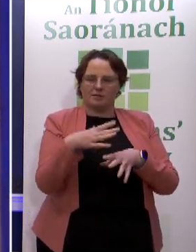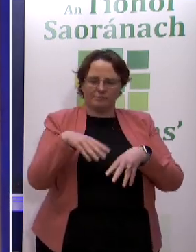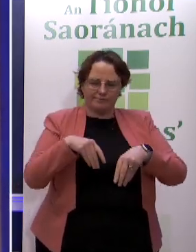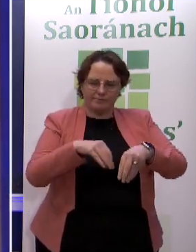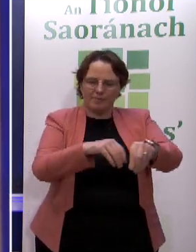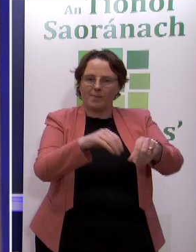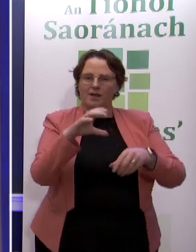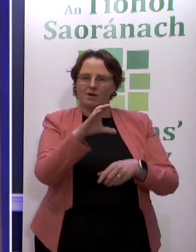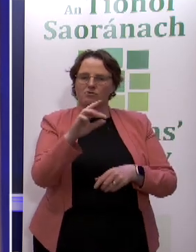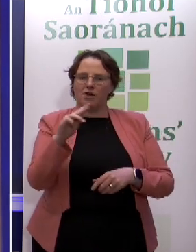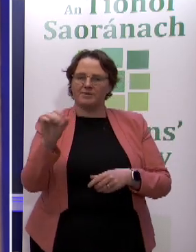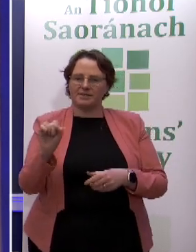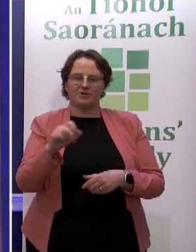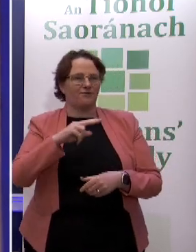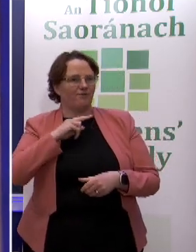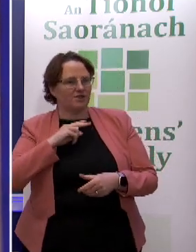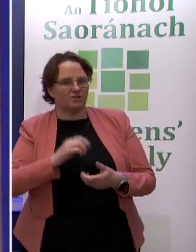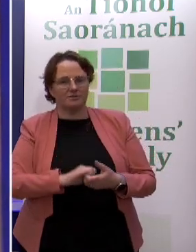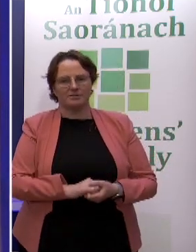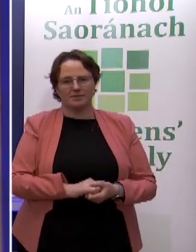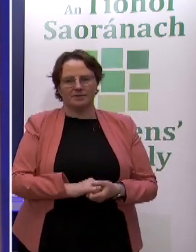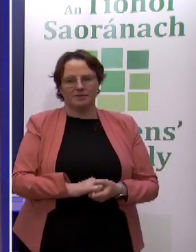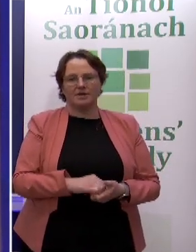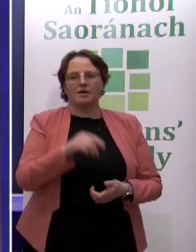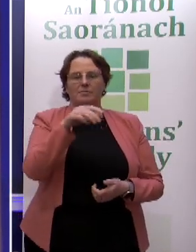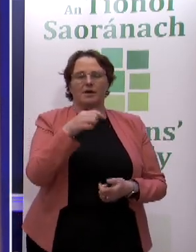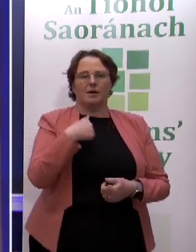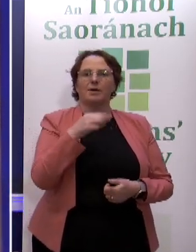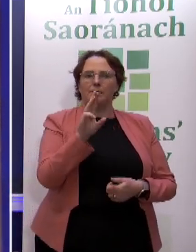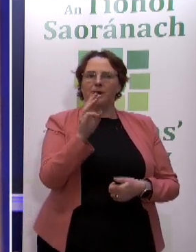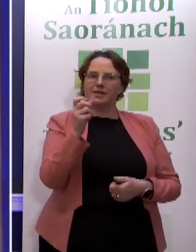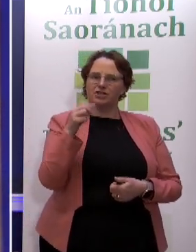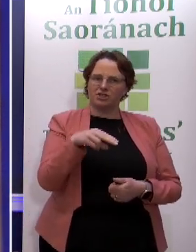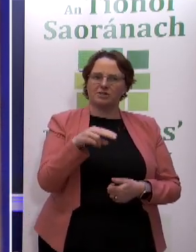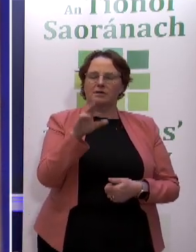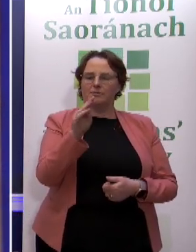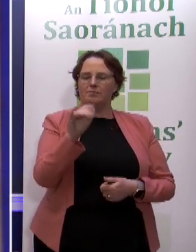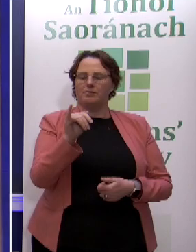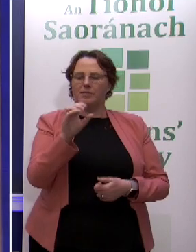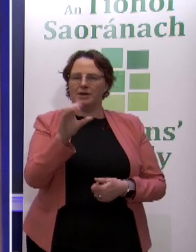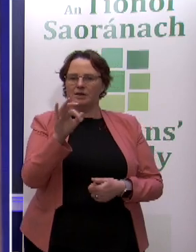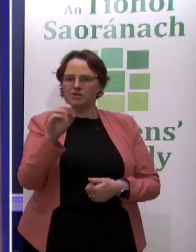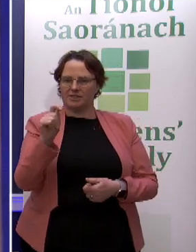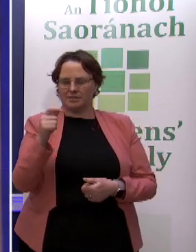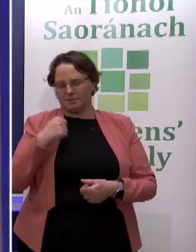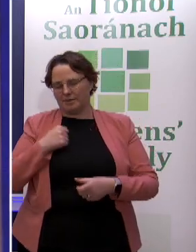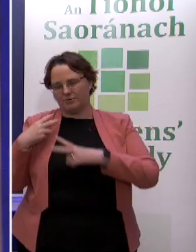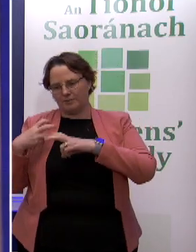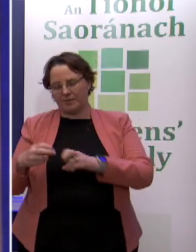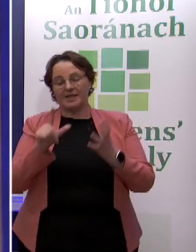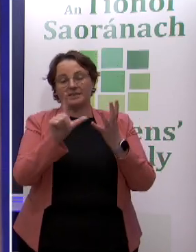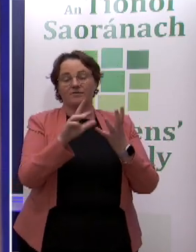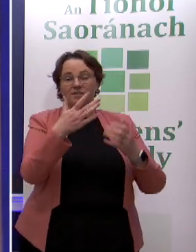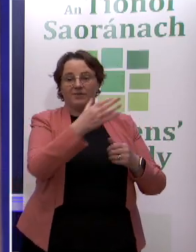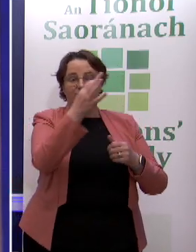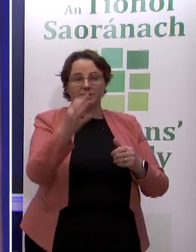so even mentioned that I'm a pollination biologist and my research focuses on pollination, and 75%